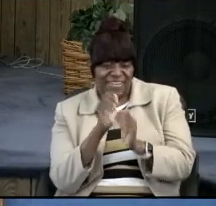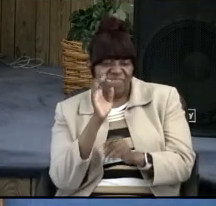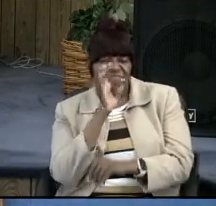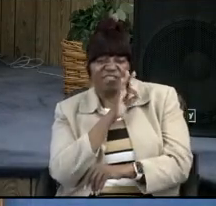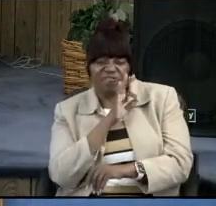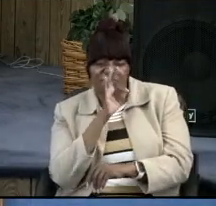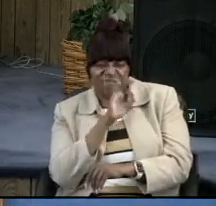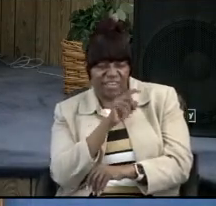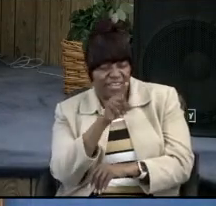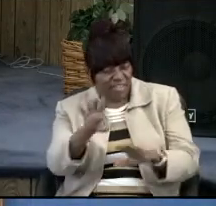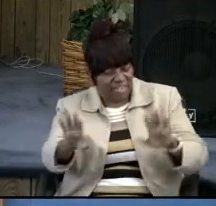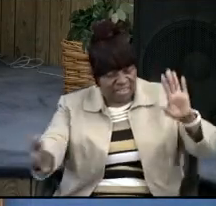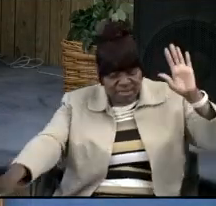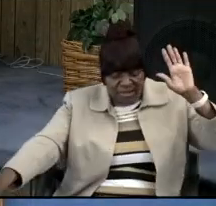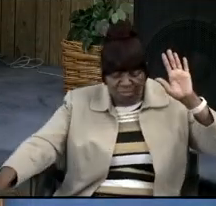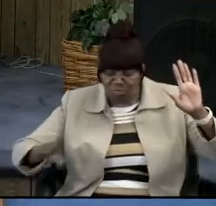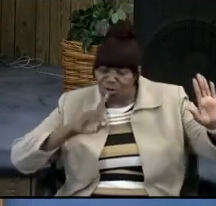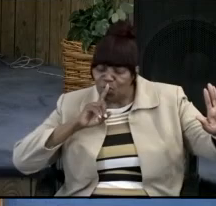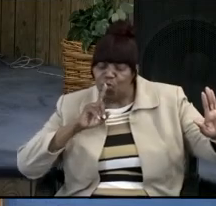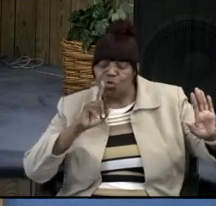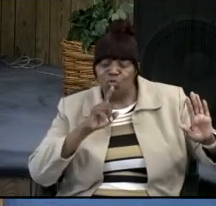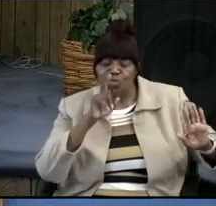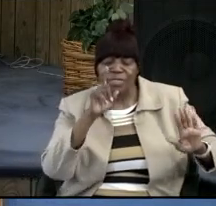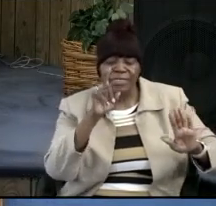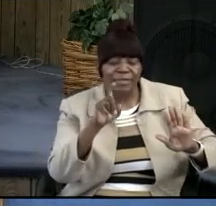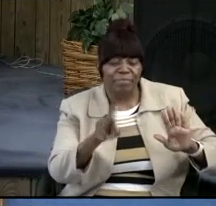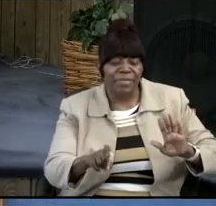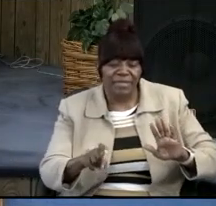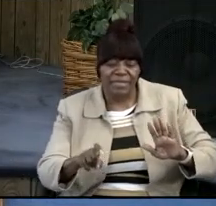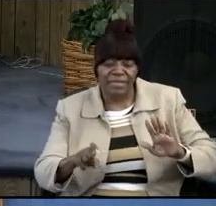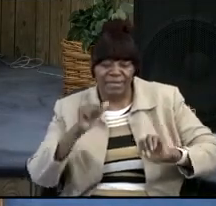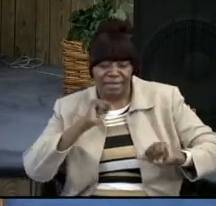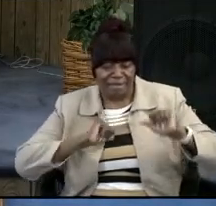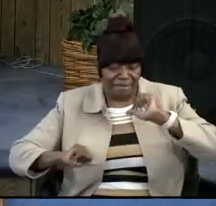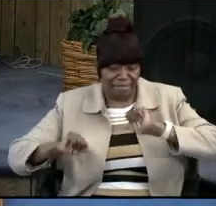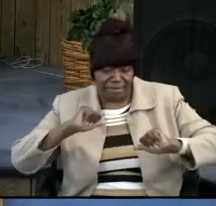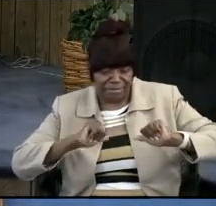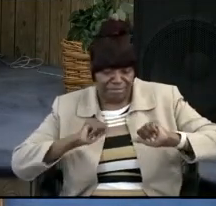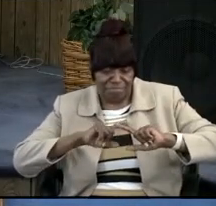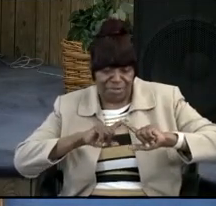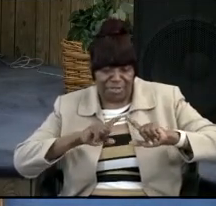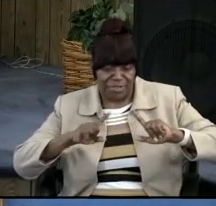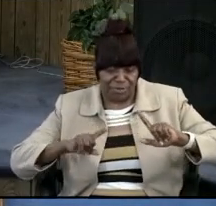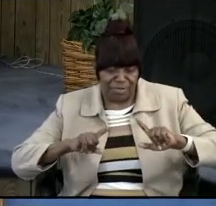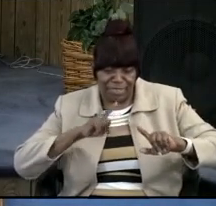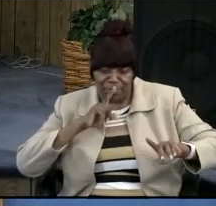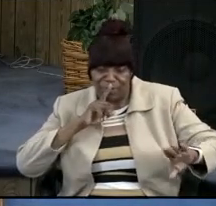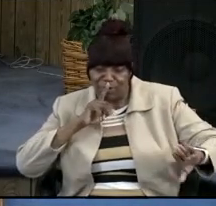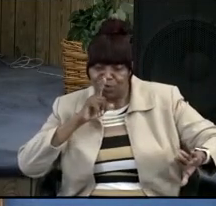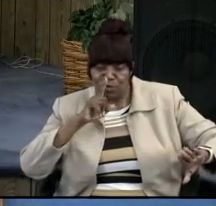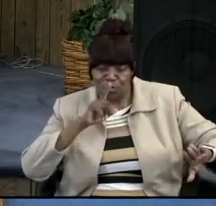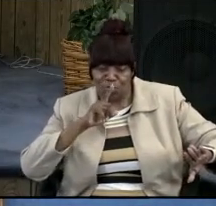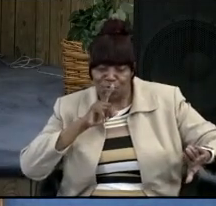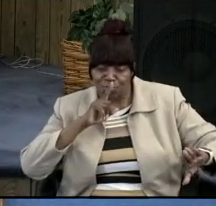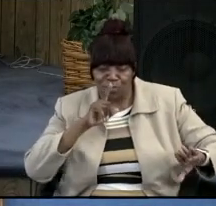you ought to be worshiping for real. If they're pretending, you ought to be authentic.